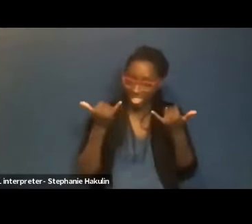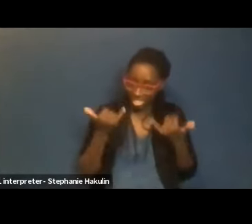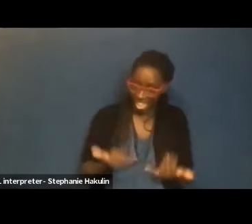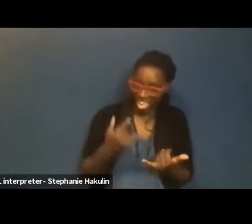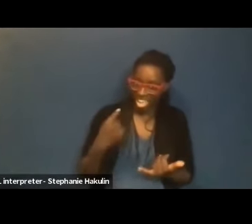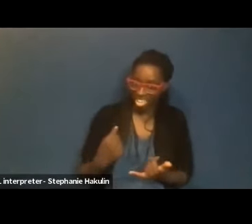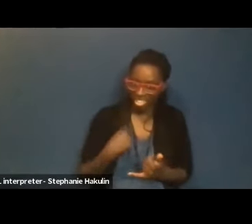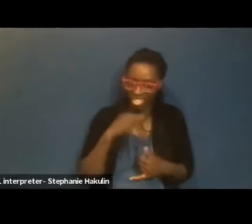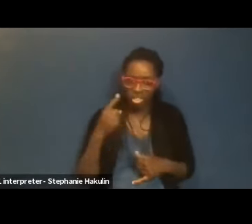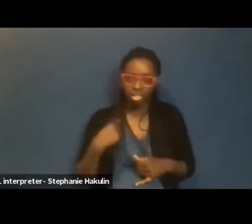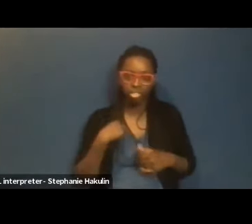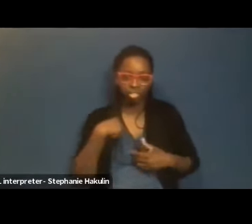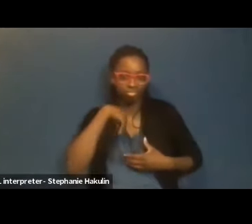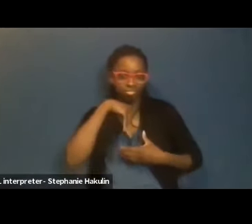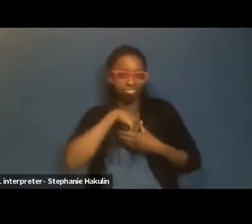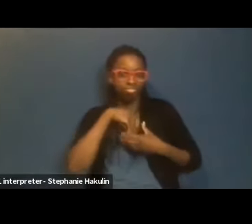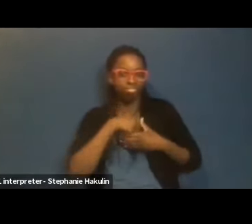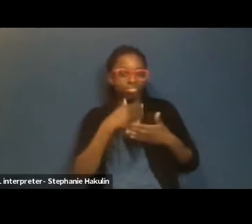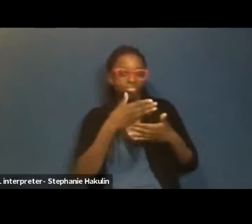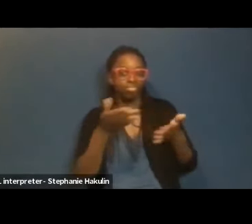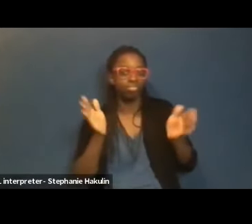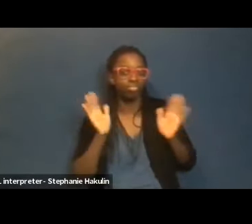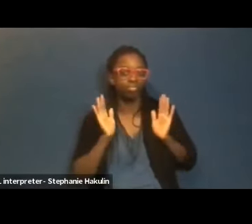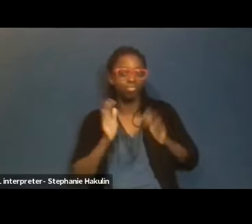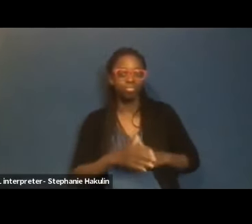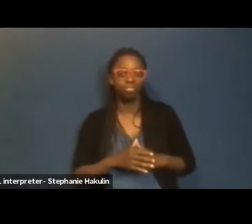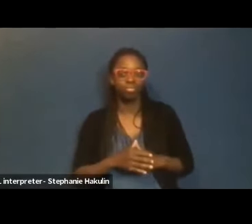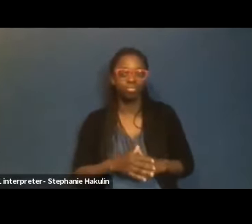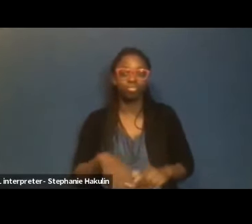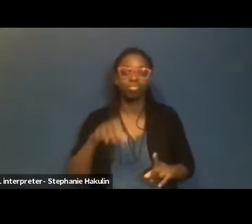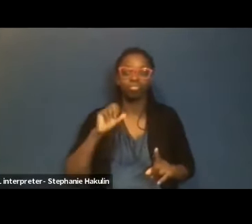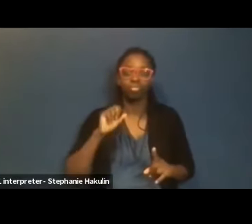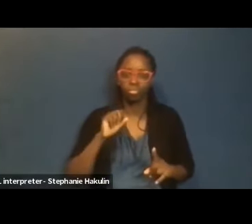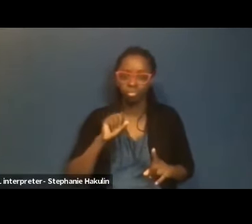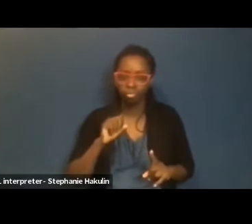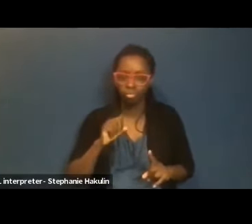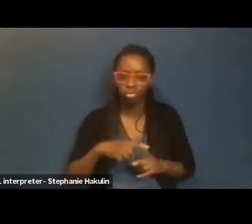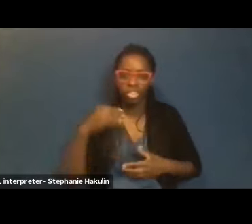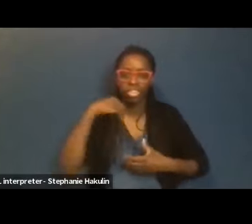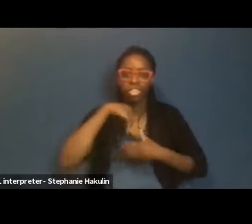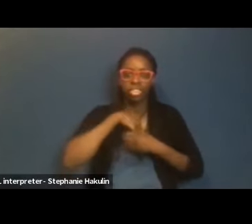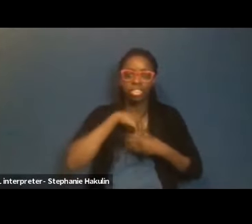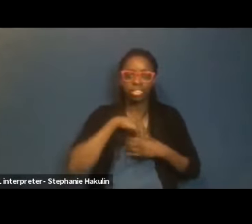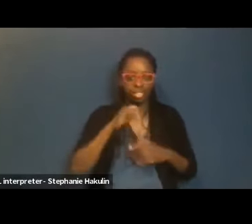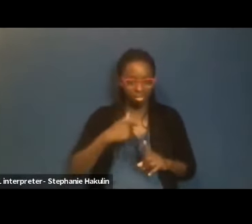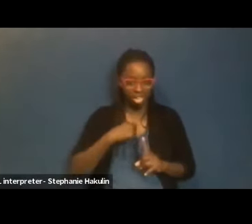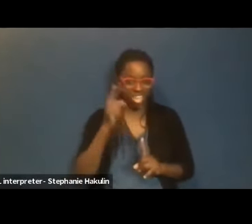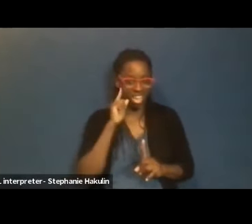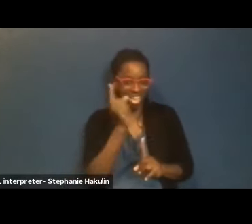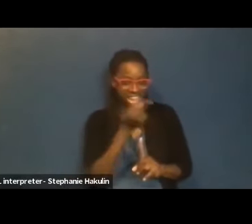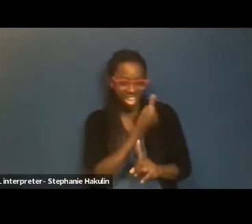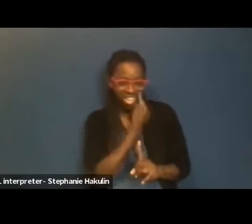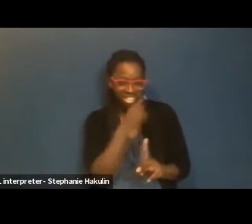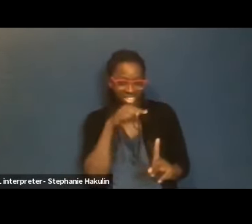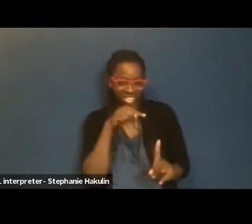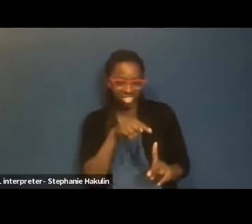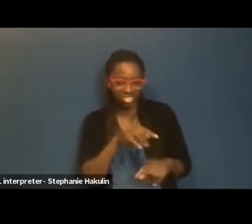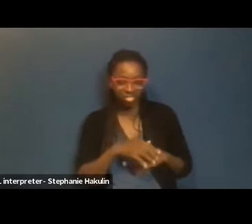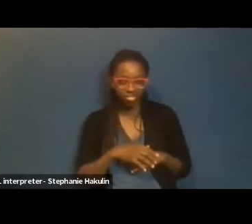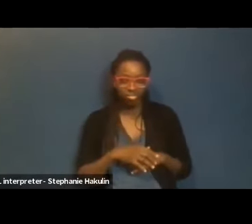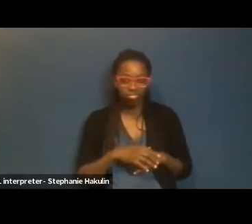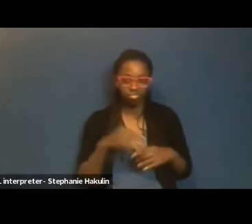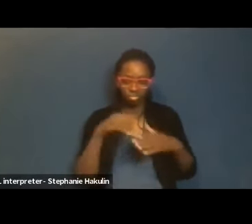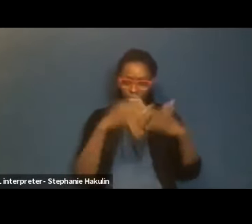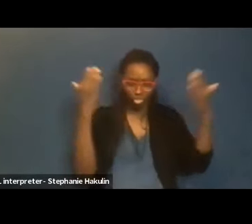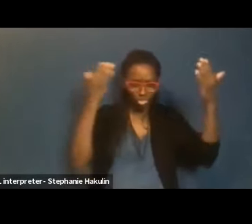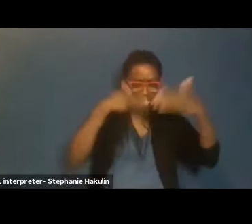My shadows trace my eyelids. My femme, only a gift served in the dark. I am left only with myself